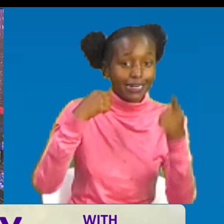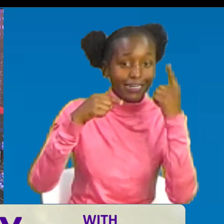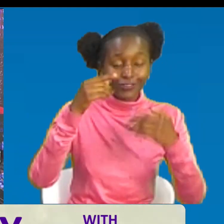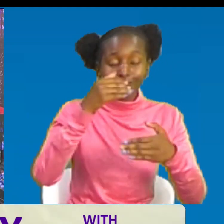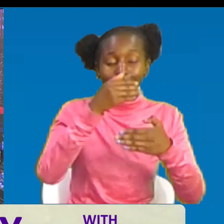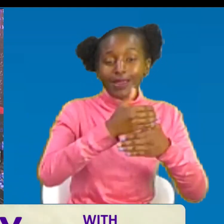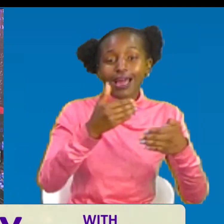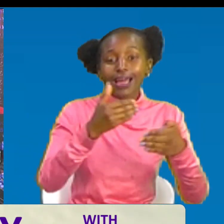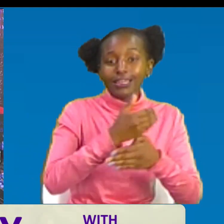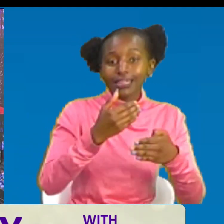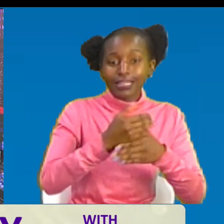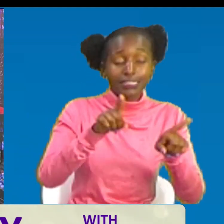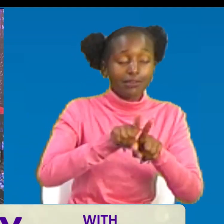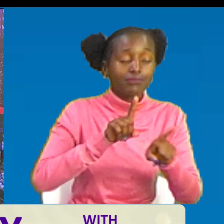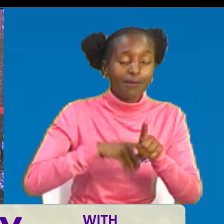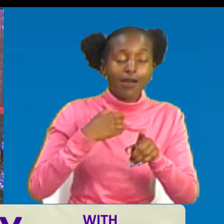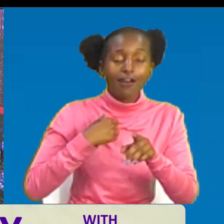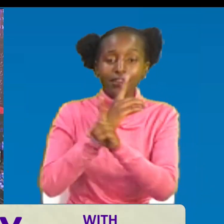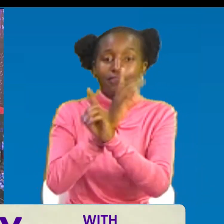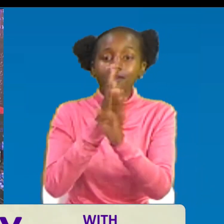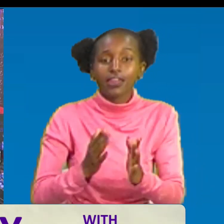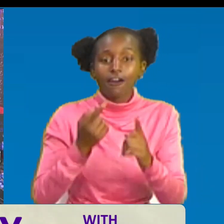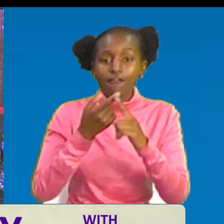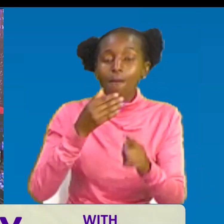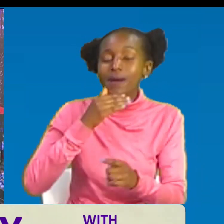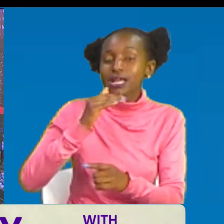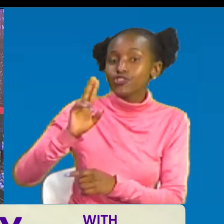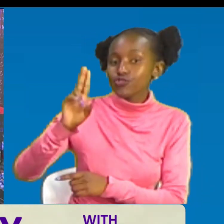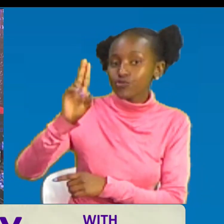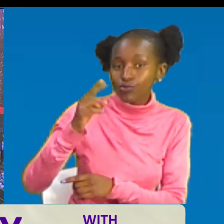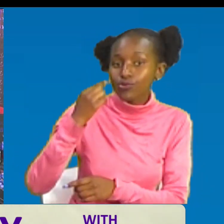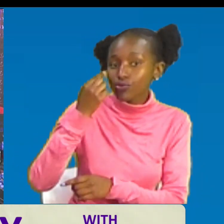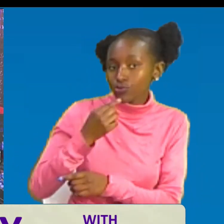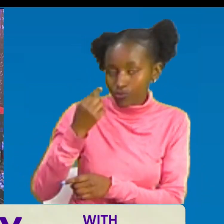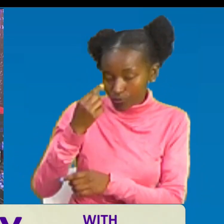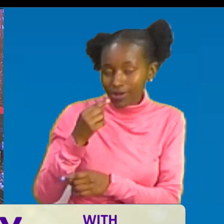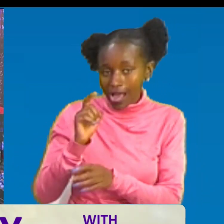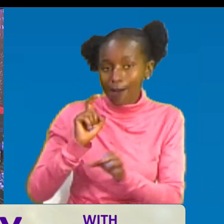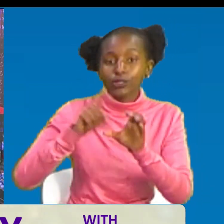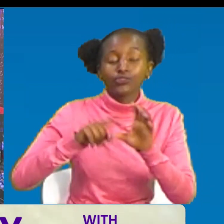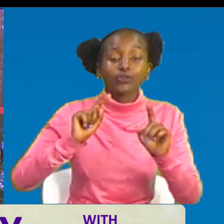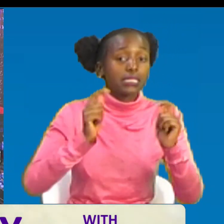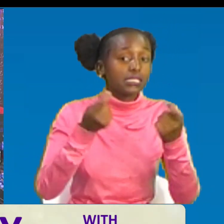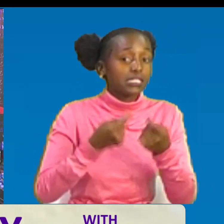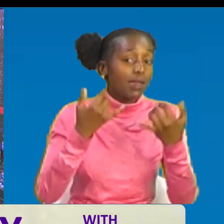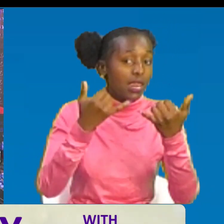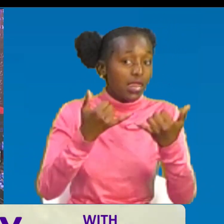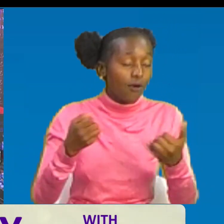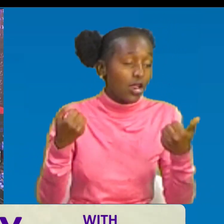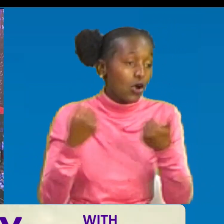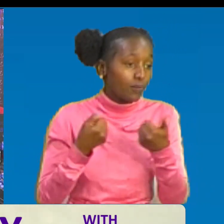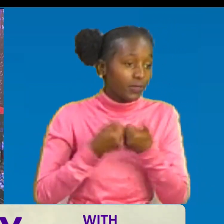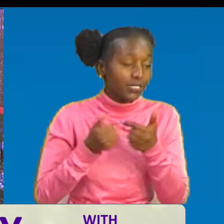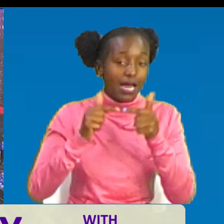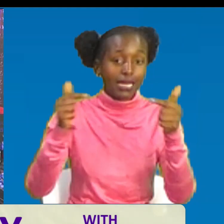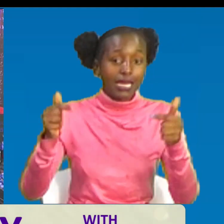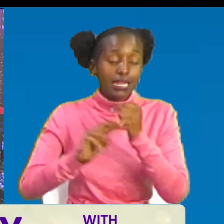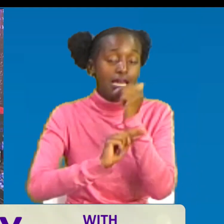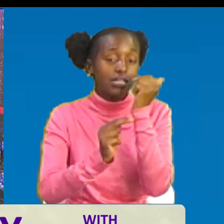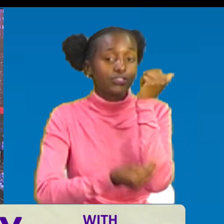the talented defender Eric Bailey, former Manchester United defender, who is also amongst the squad. They'll be squaring out against a tough Nigerian